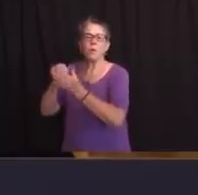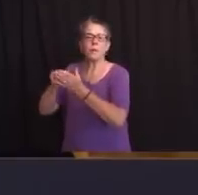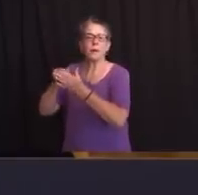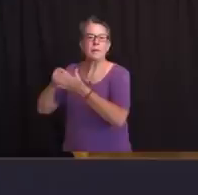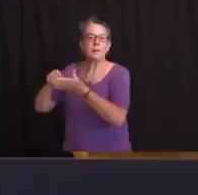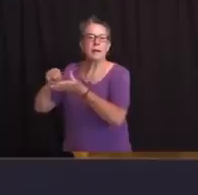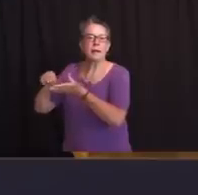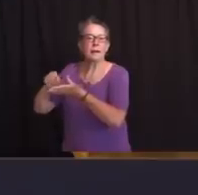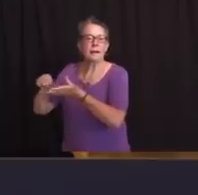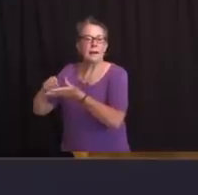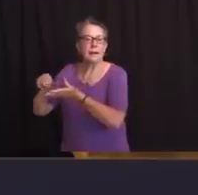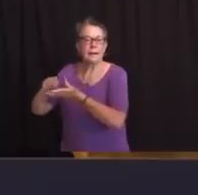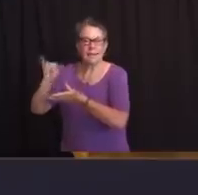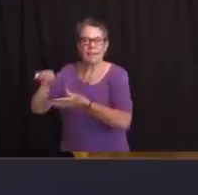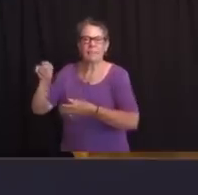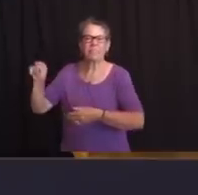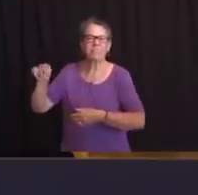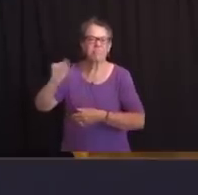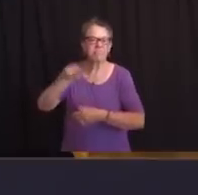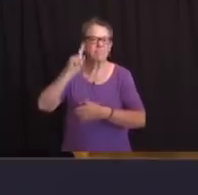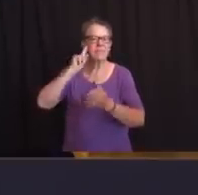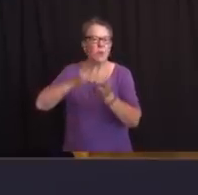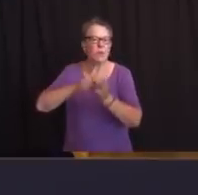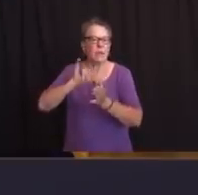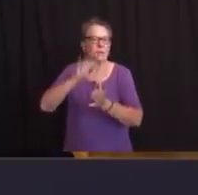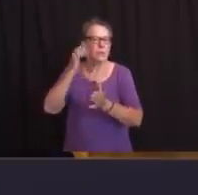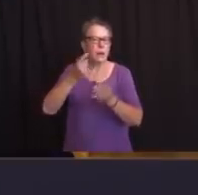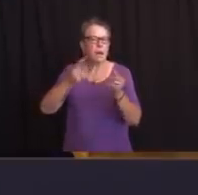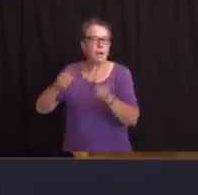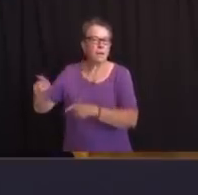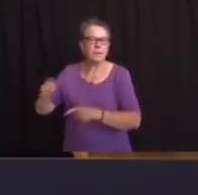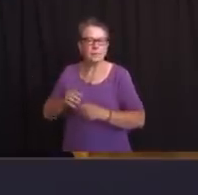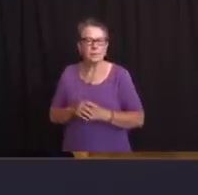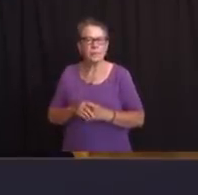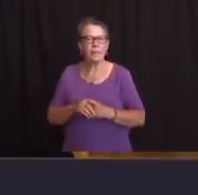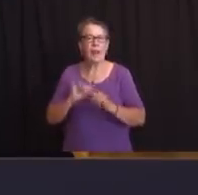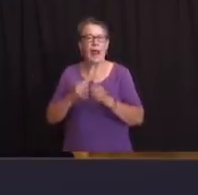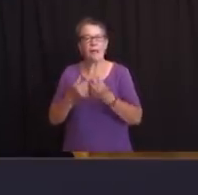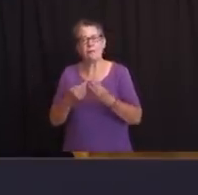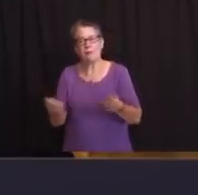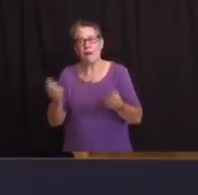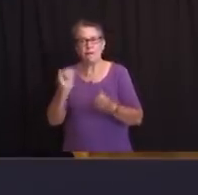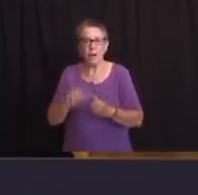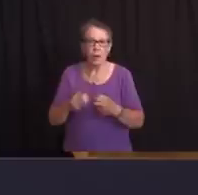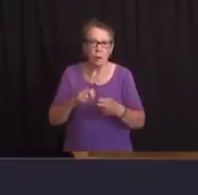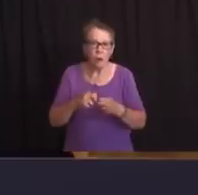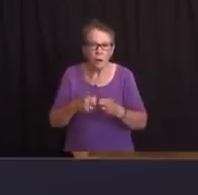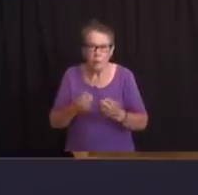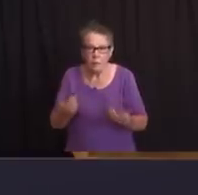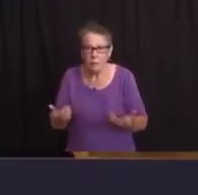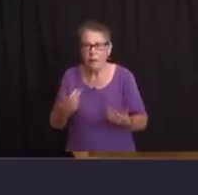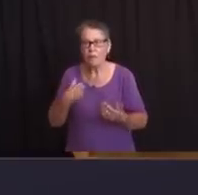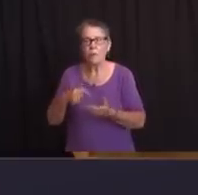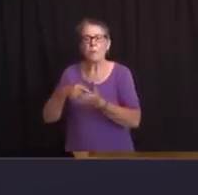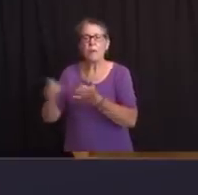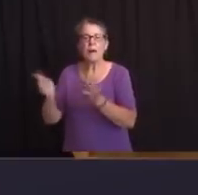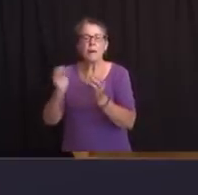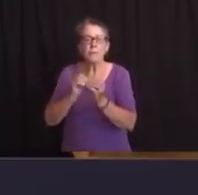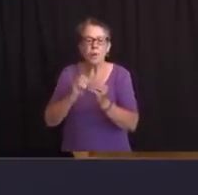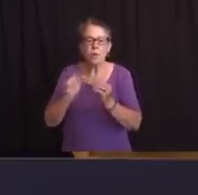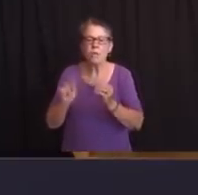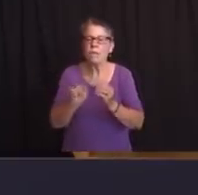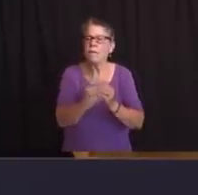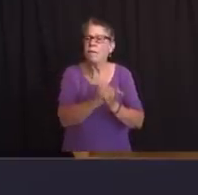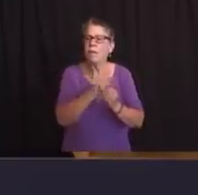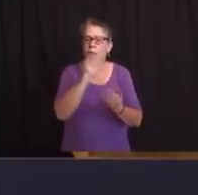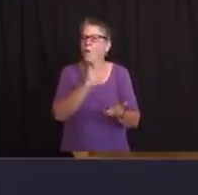now. And there are probably a number of ways to get at that, but paying people more and then passing that on to the consumer that we've been saying